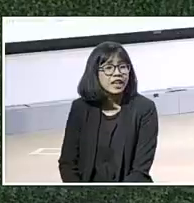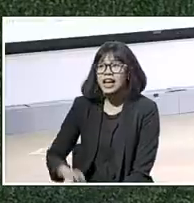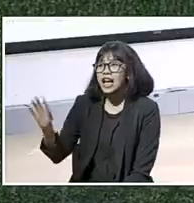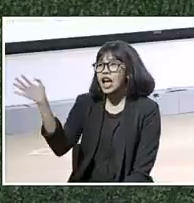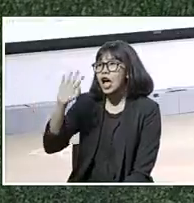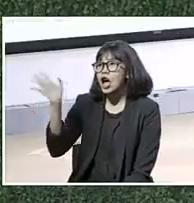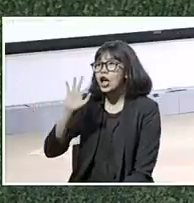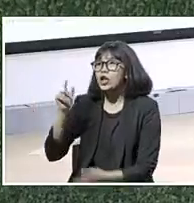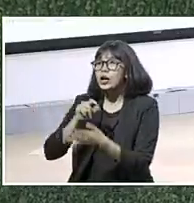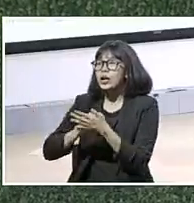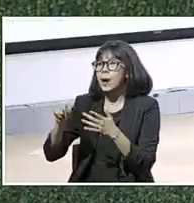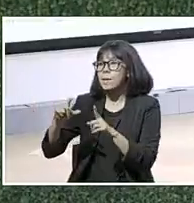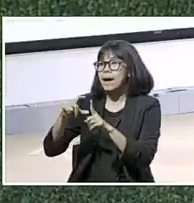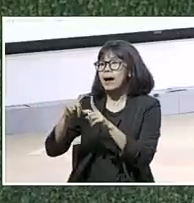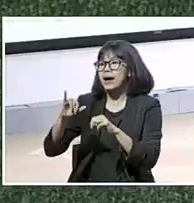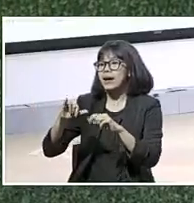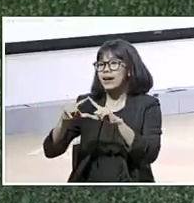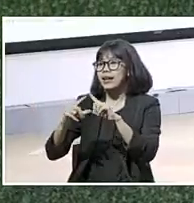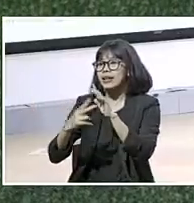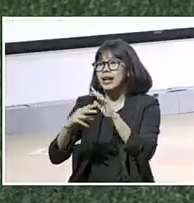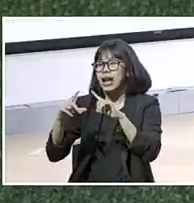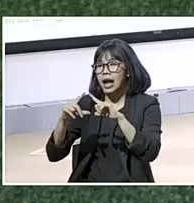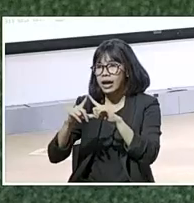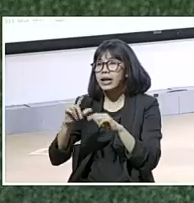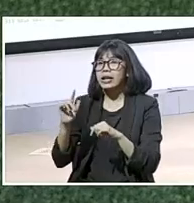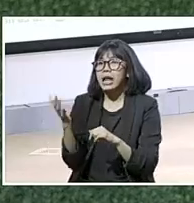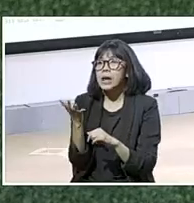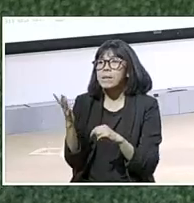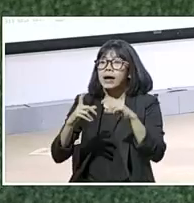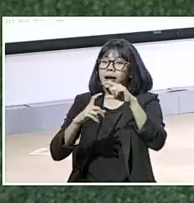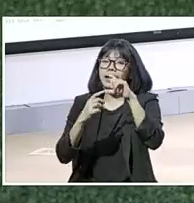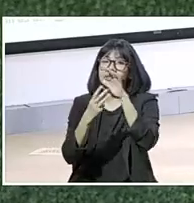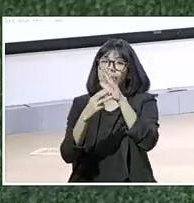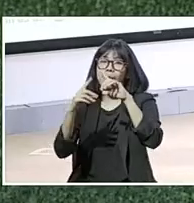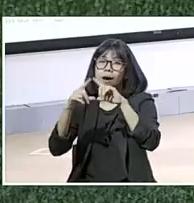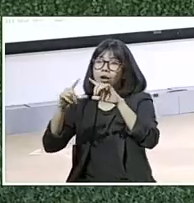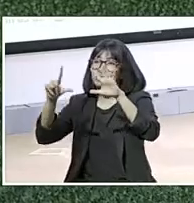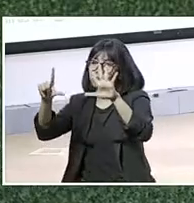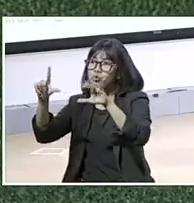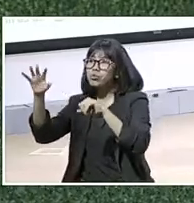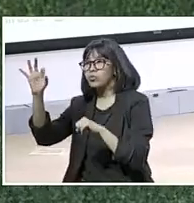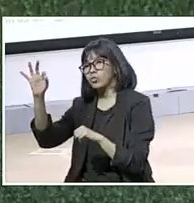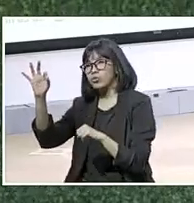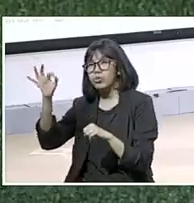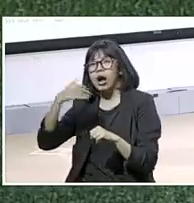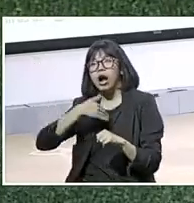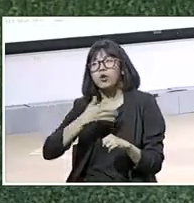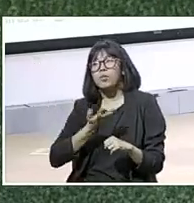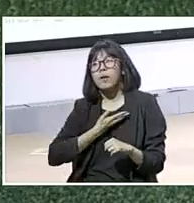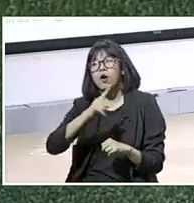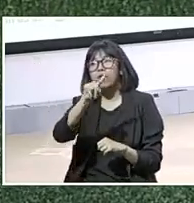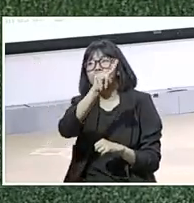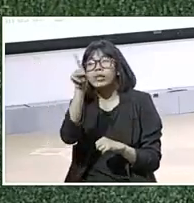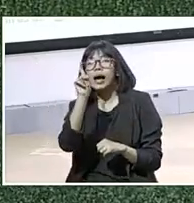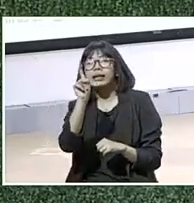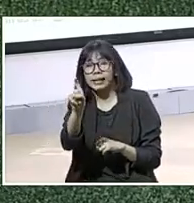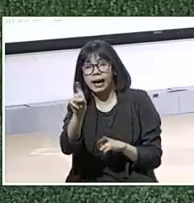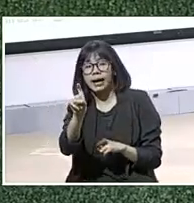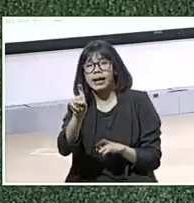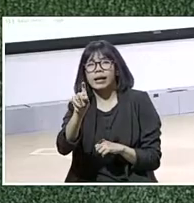Hello, my name is Diana from 70 High School. I want to ask, I know you